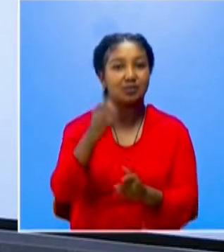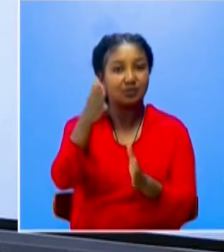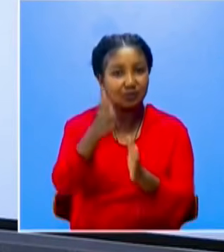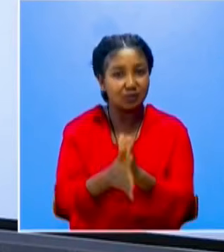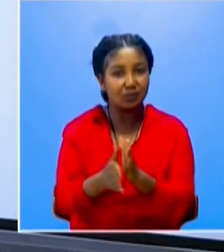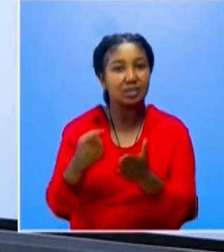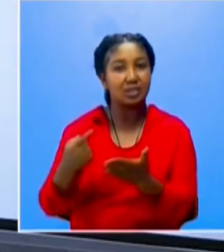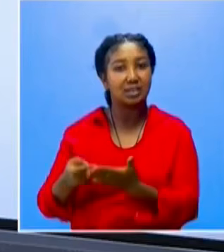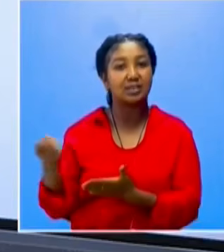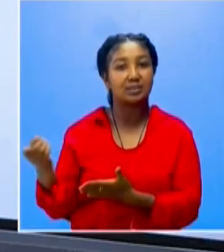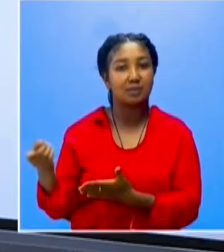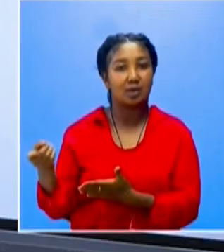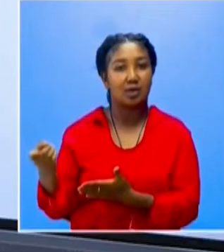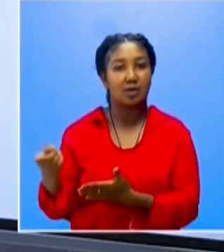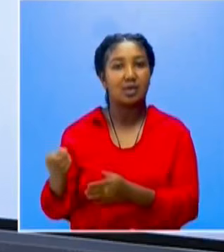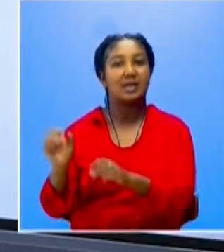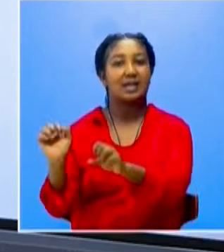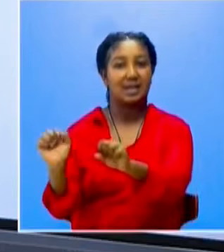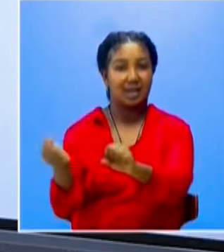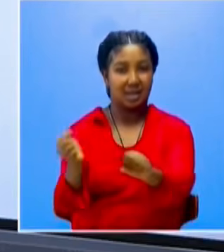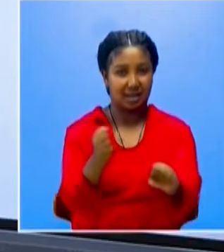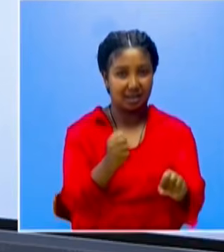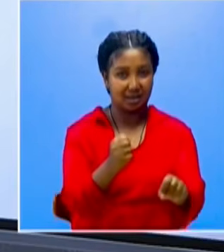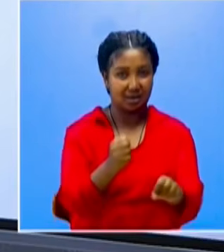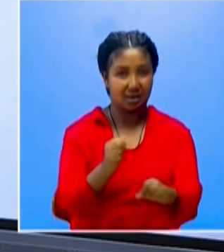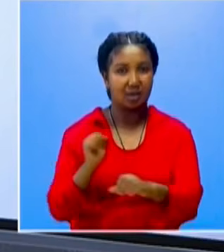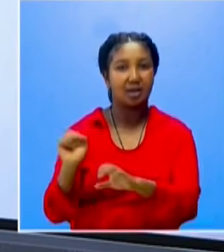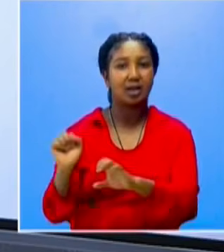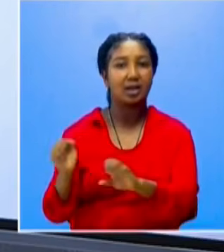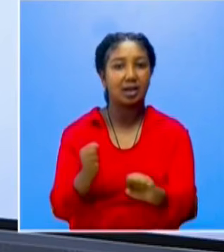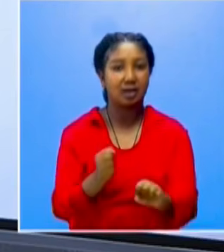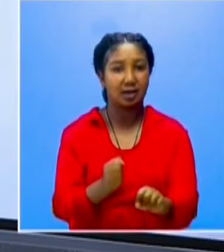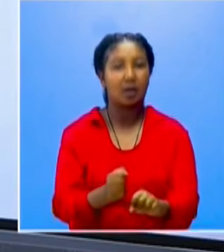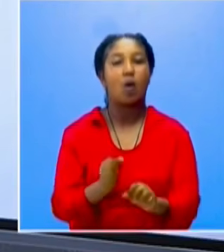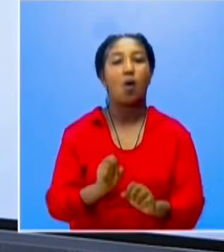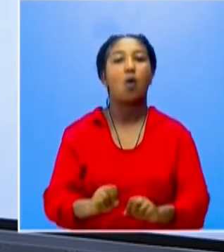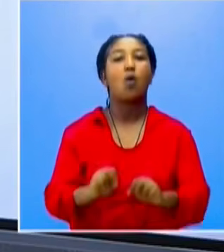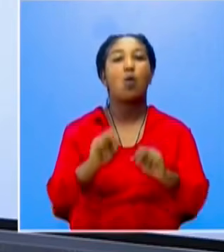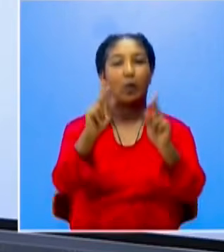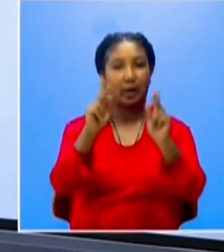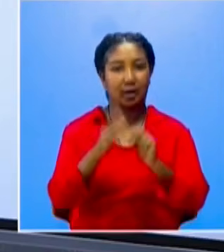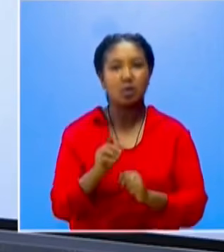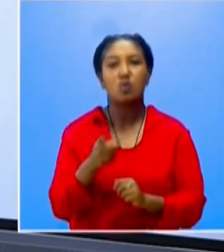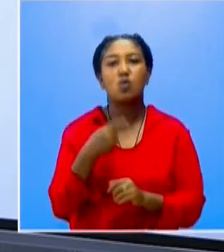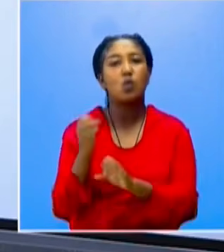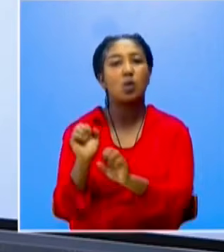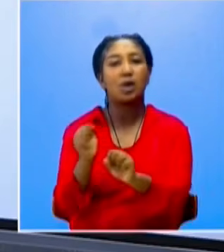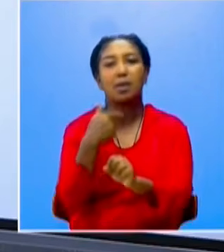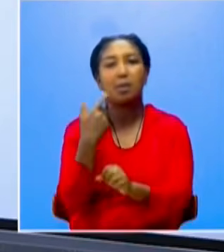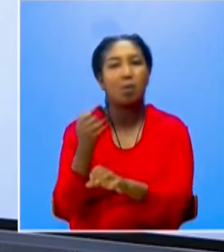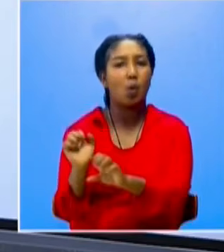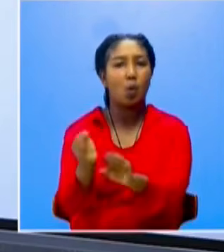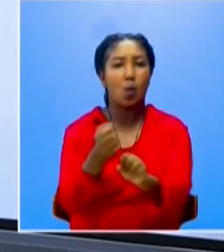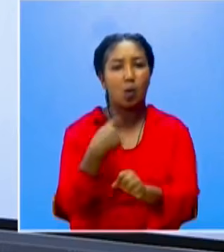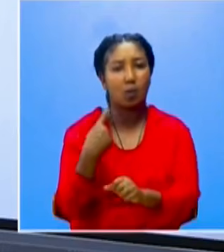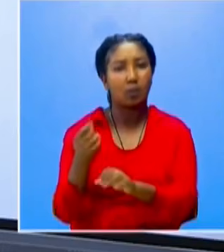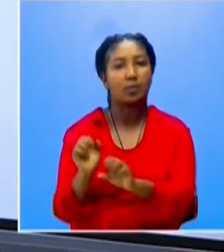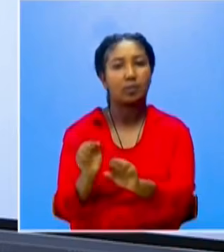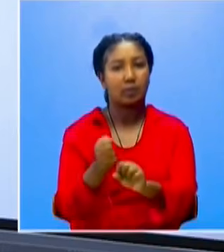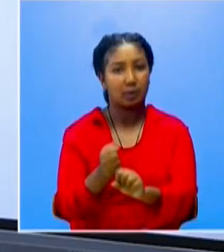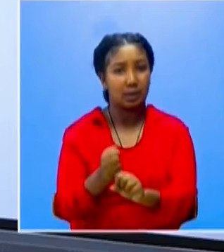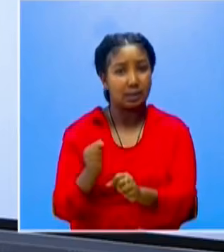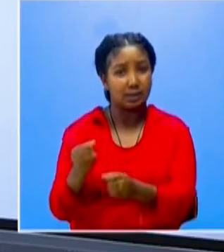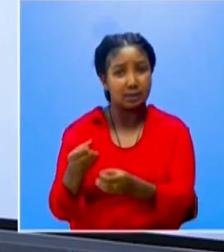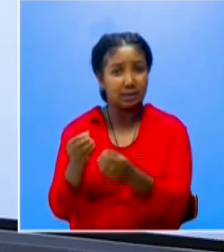performed here is what? Cleaning. Yes? Okay. Who is the cleaner in this sentence? Is it